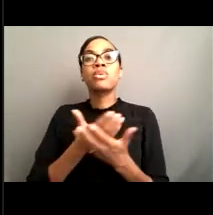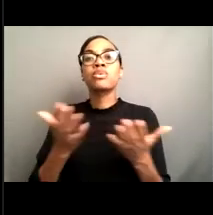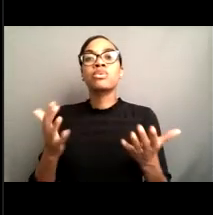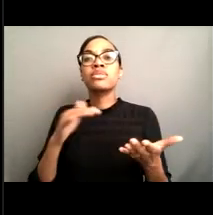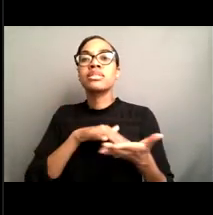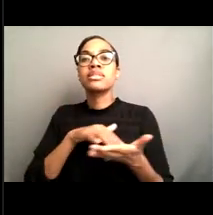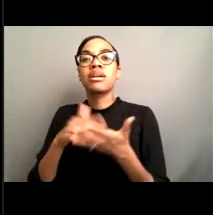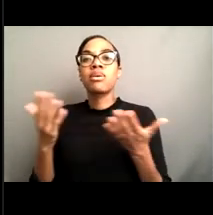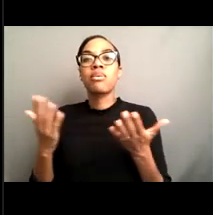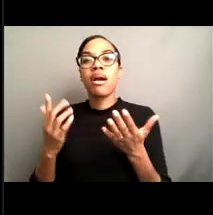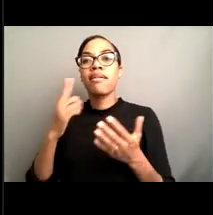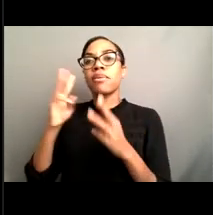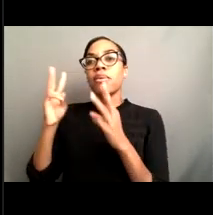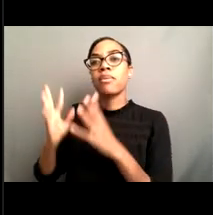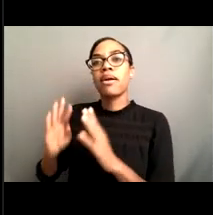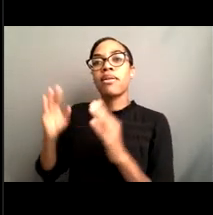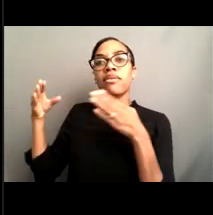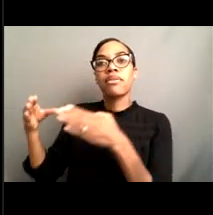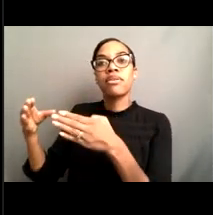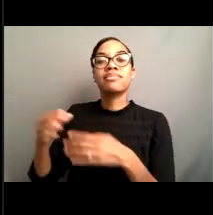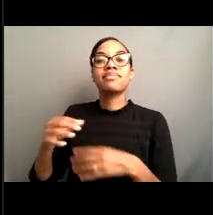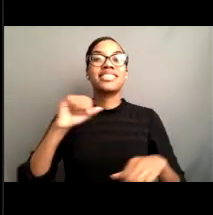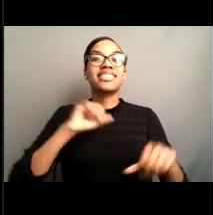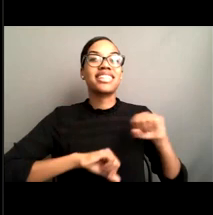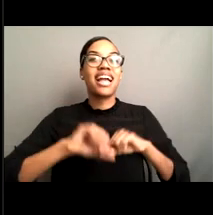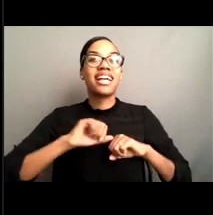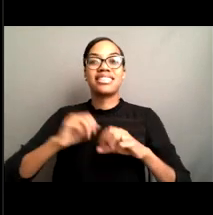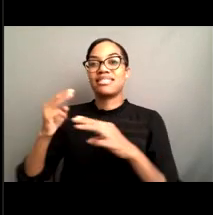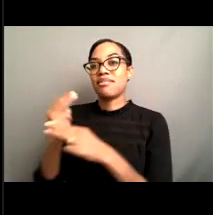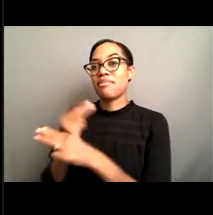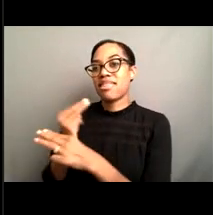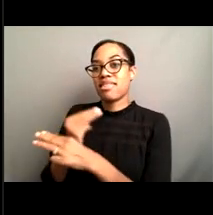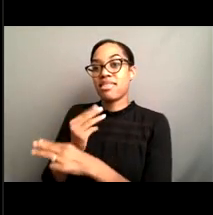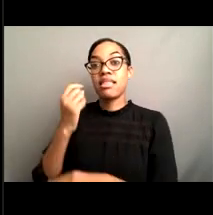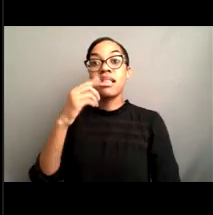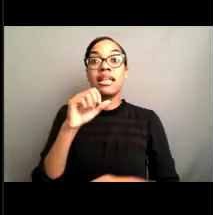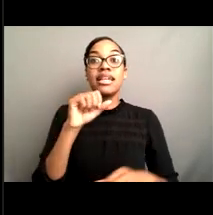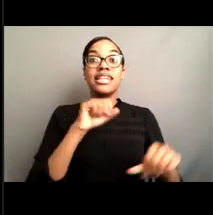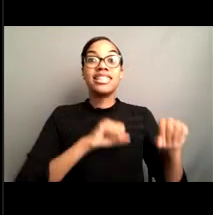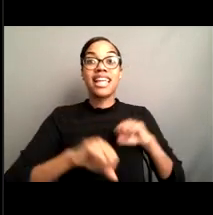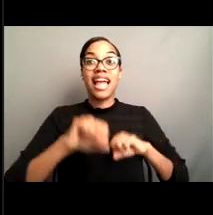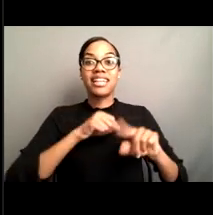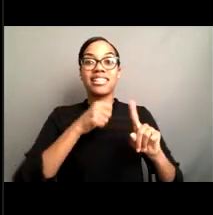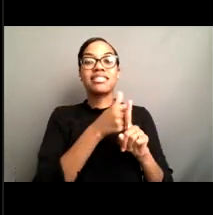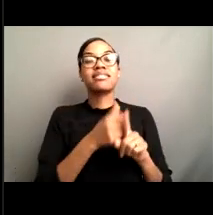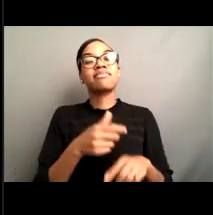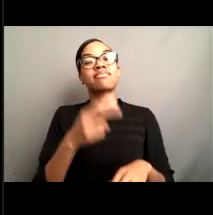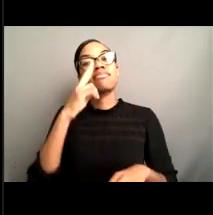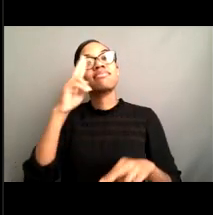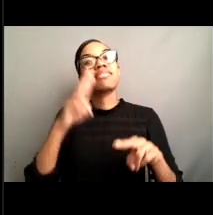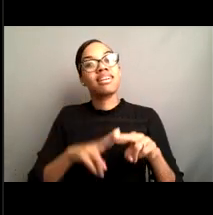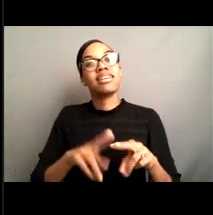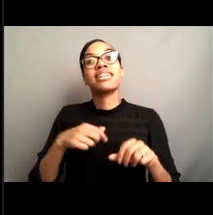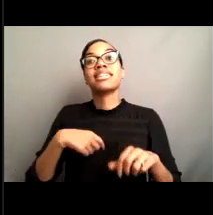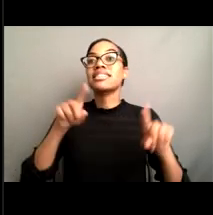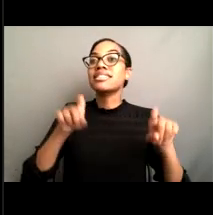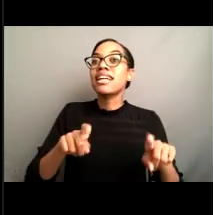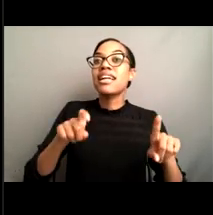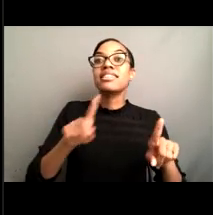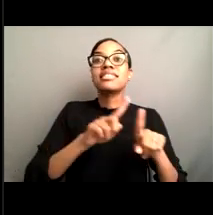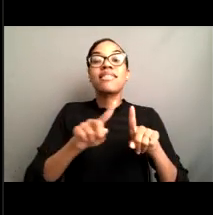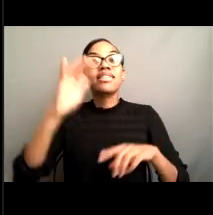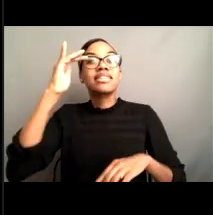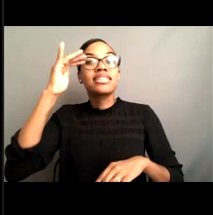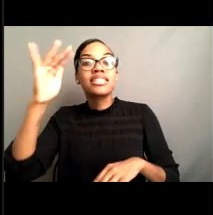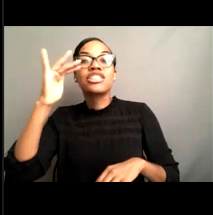math. Science is the fun stuff. That's where we get to do all the experiments and test different theories and try to figure out, you know, really